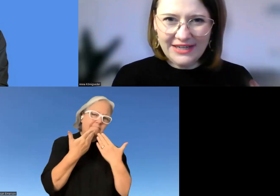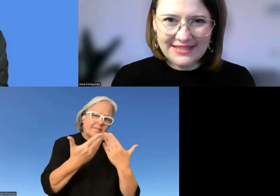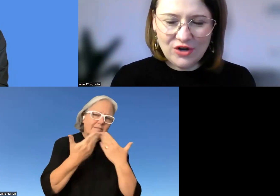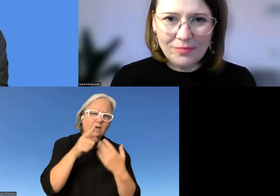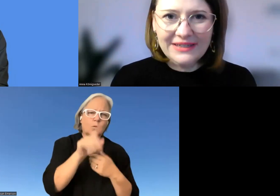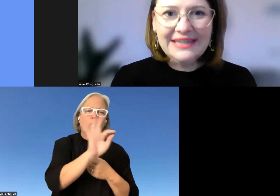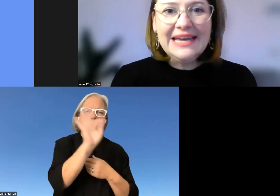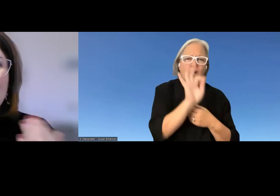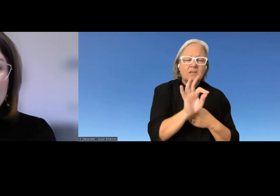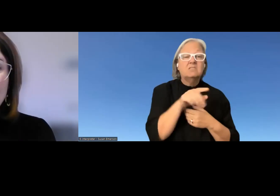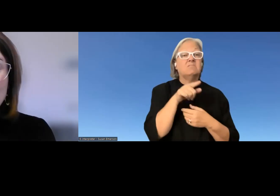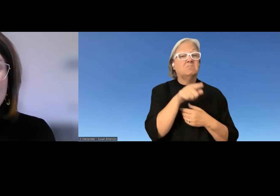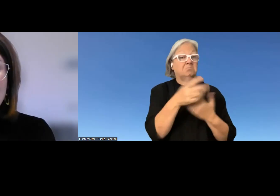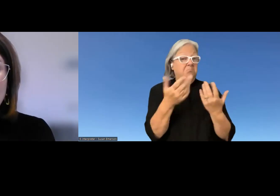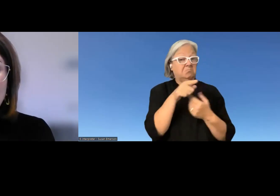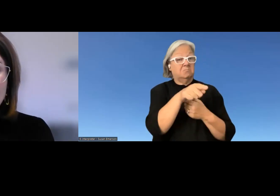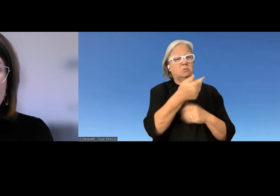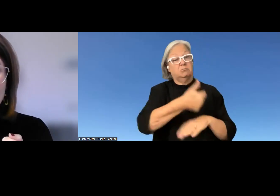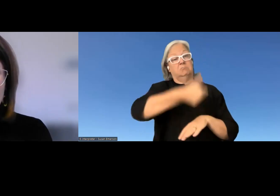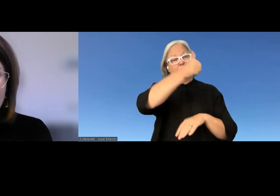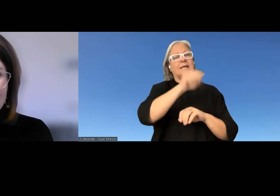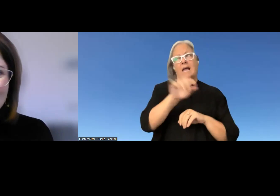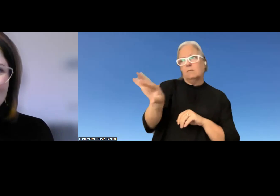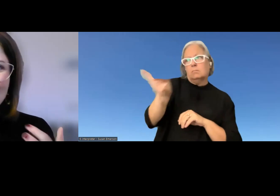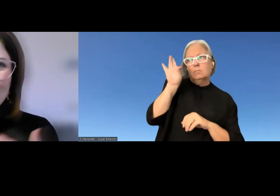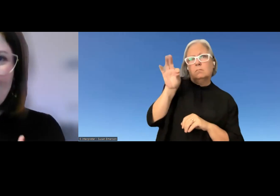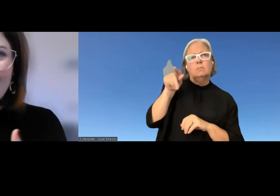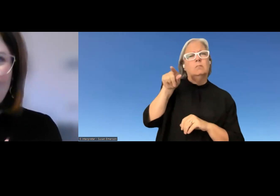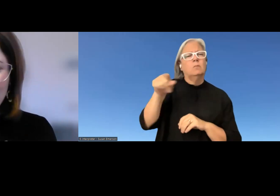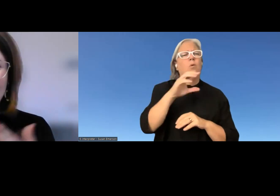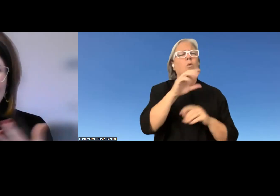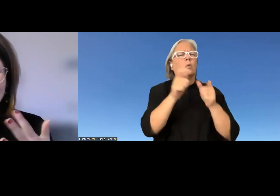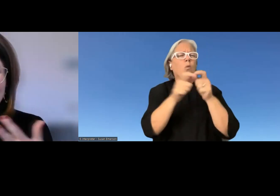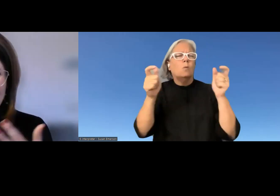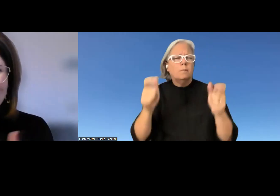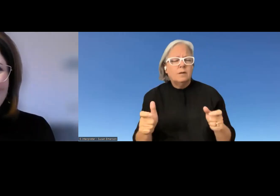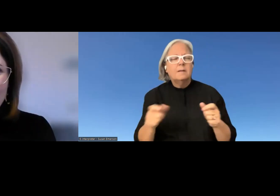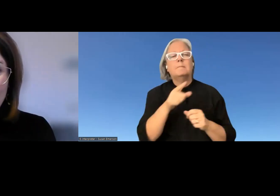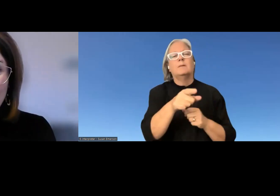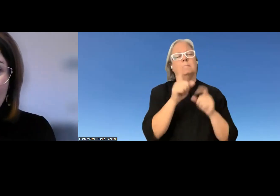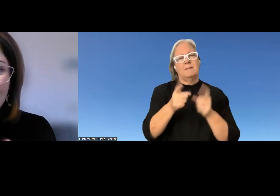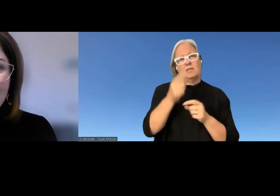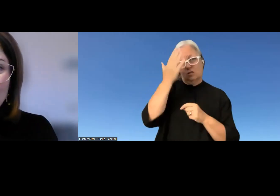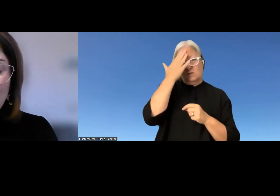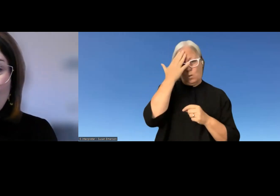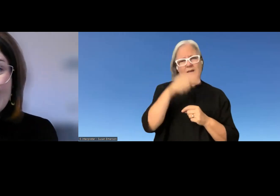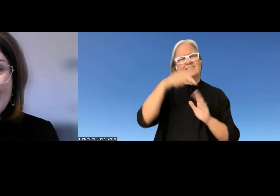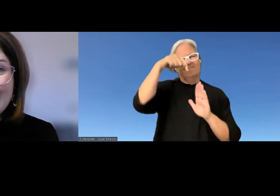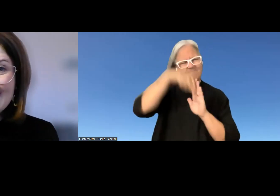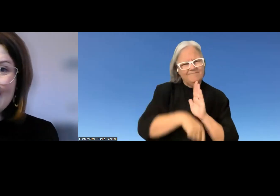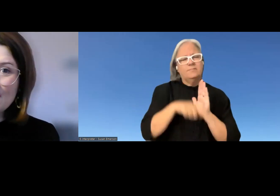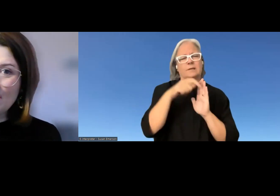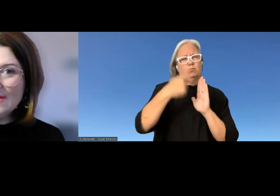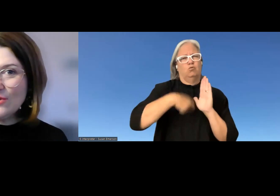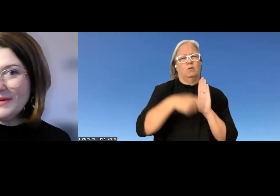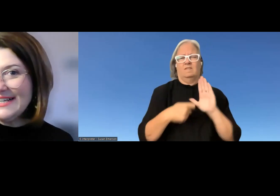can nominate a company. But what we would request is that you really know the project, of course, very well. And we always